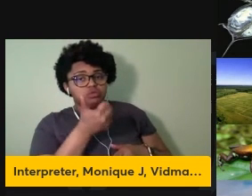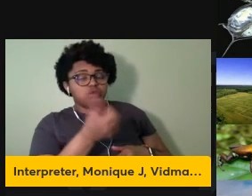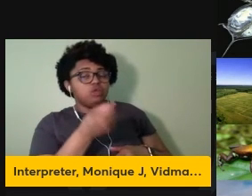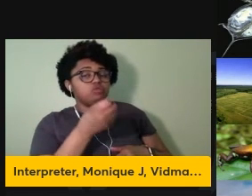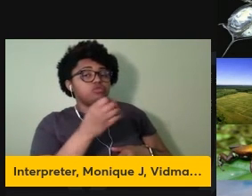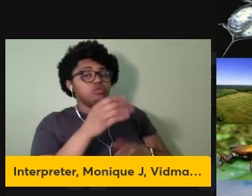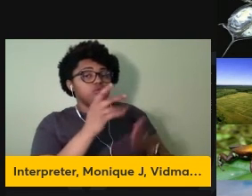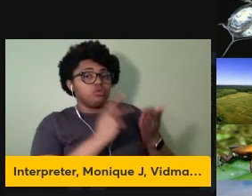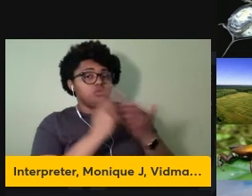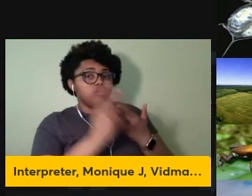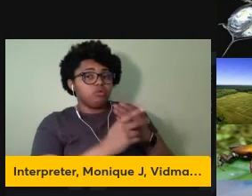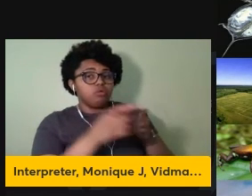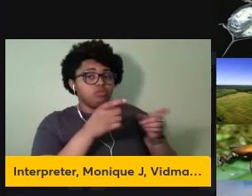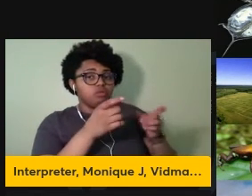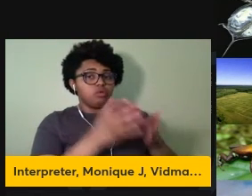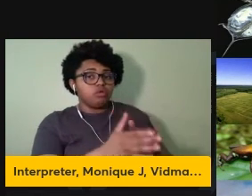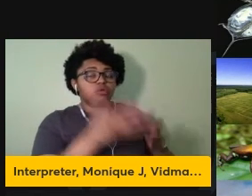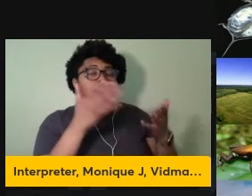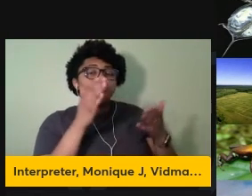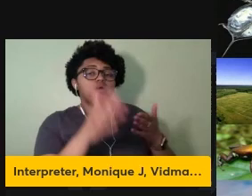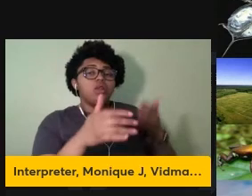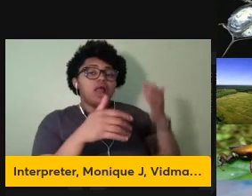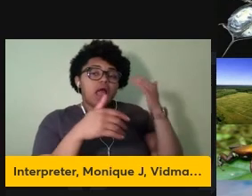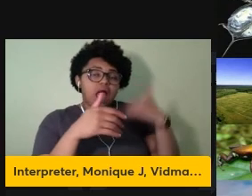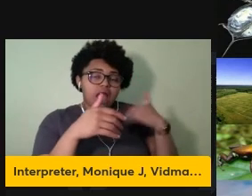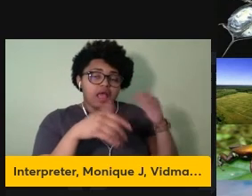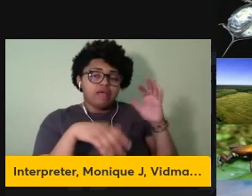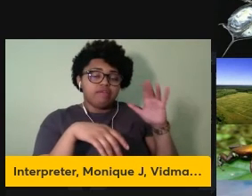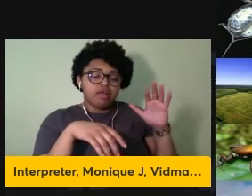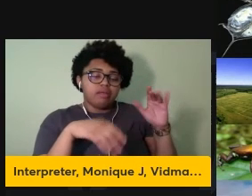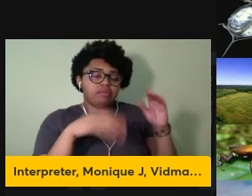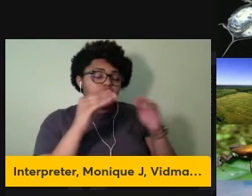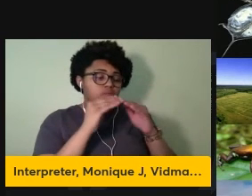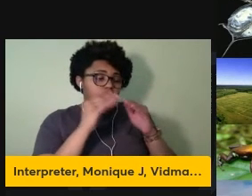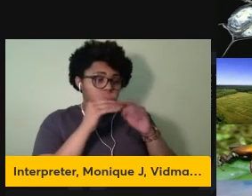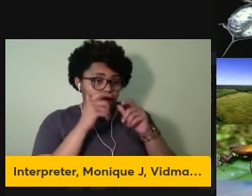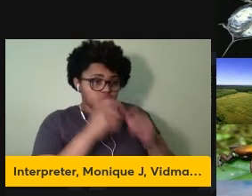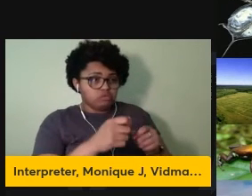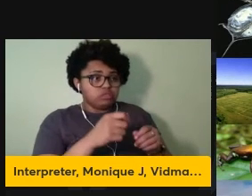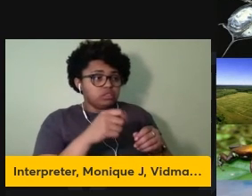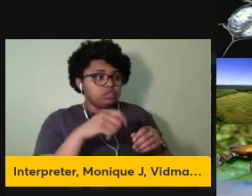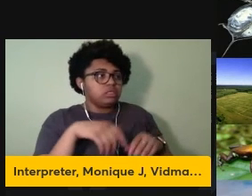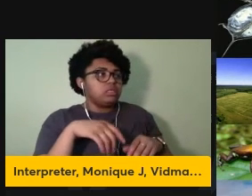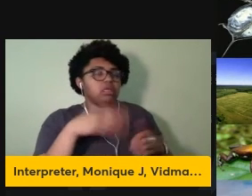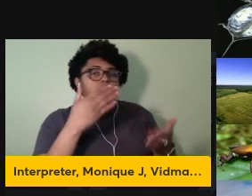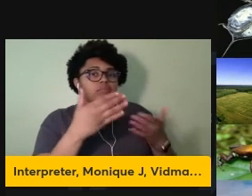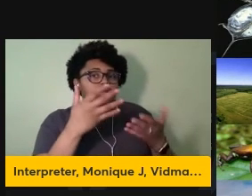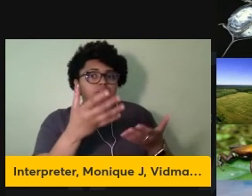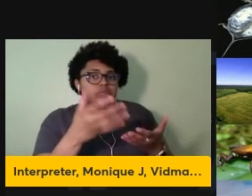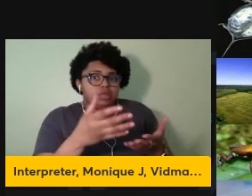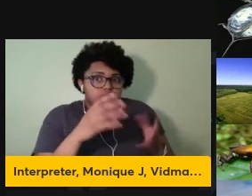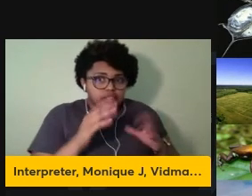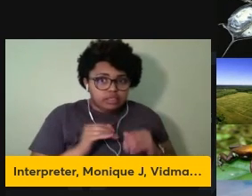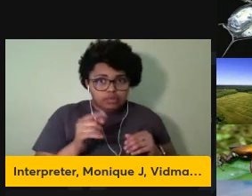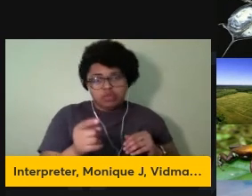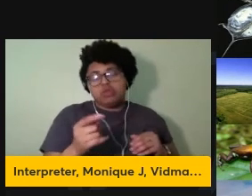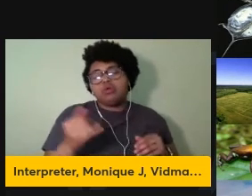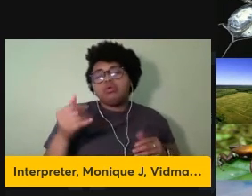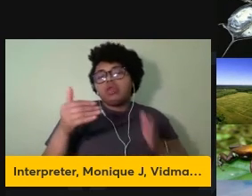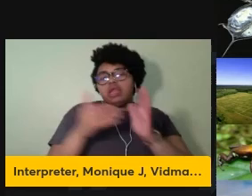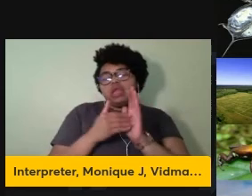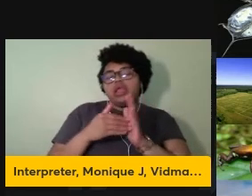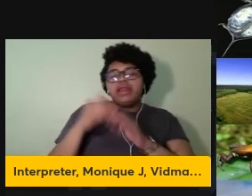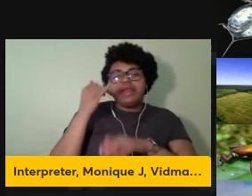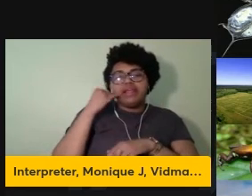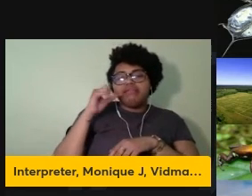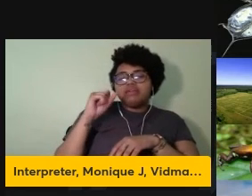the program director will have more interest in considering you. Again, if a site is getting,